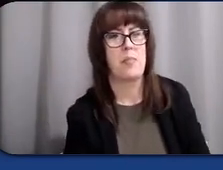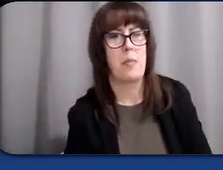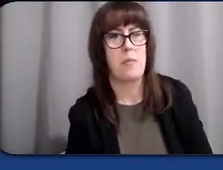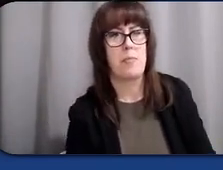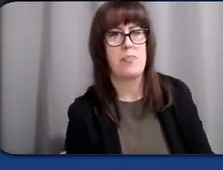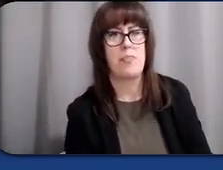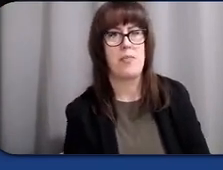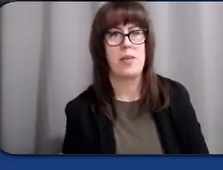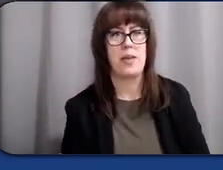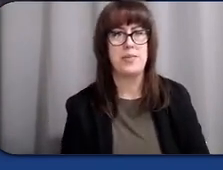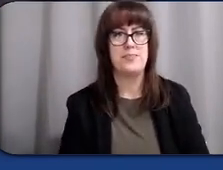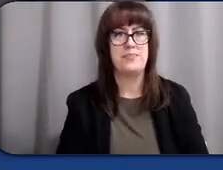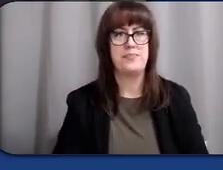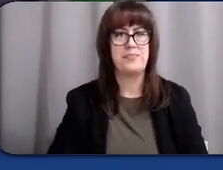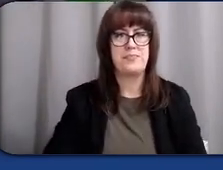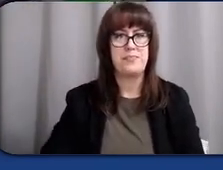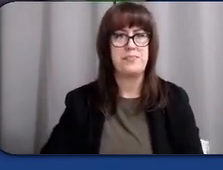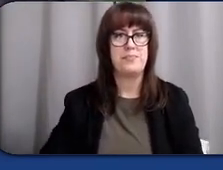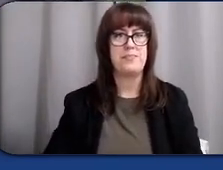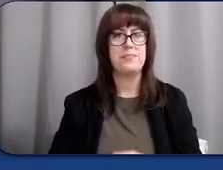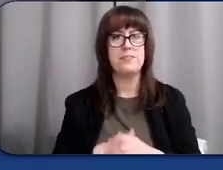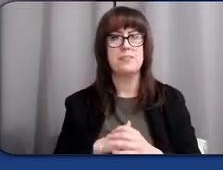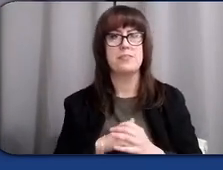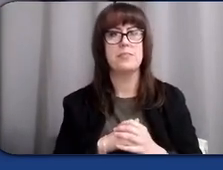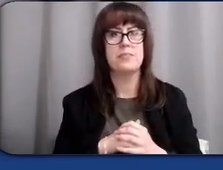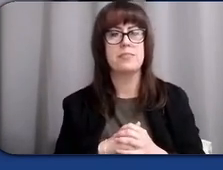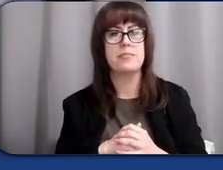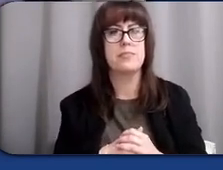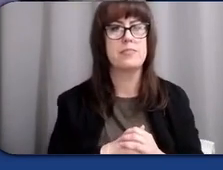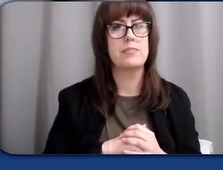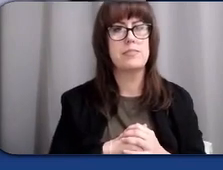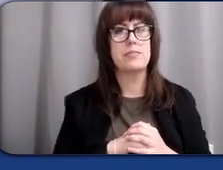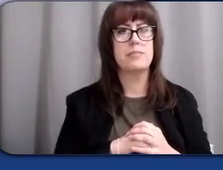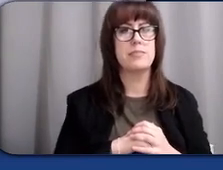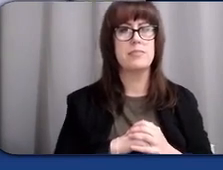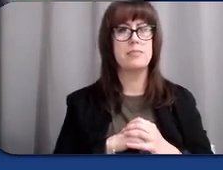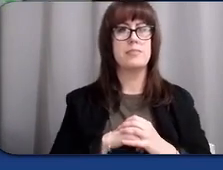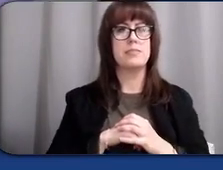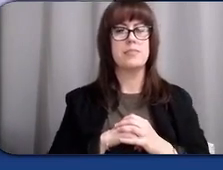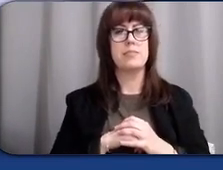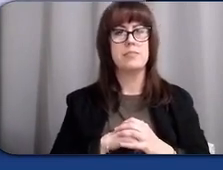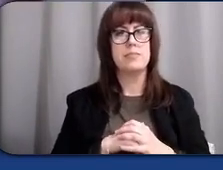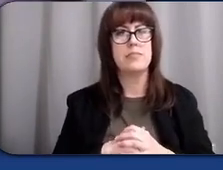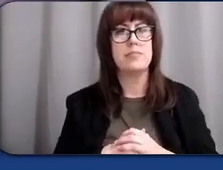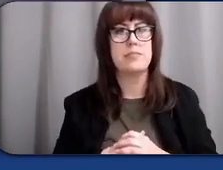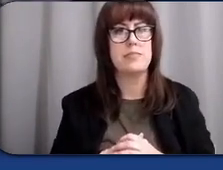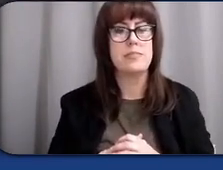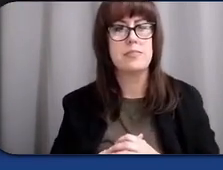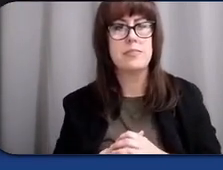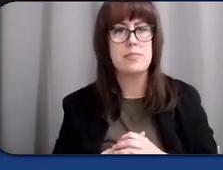We have a team leader. Yes. More girls, you're ready. Okay, hi guys.